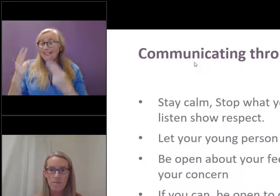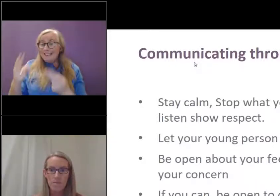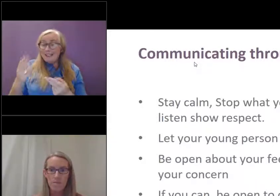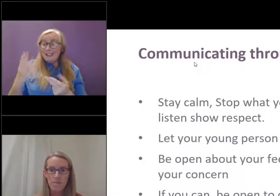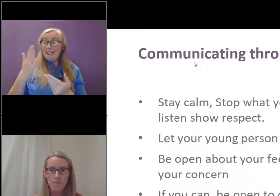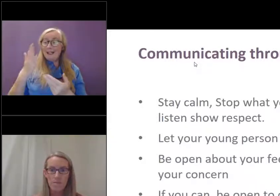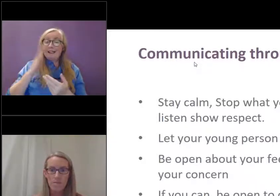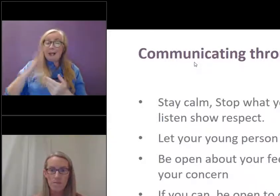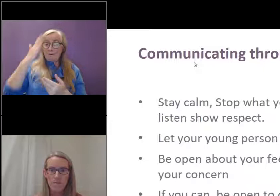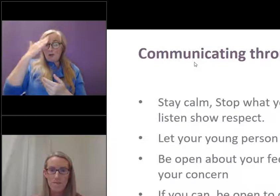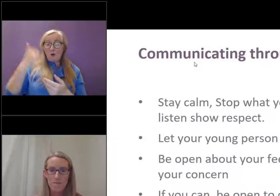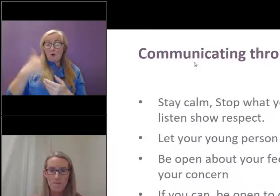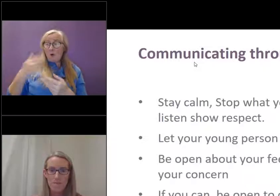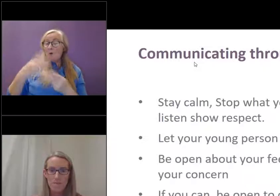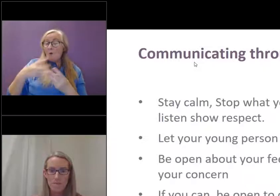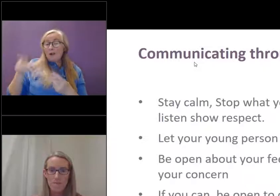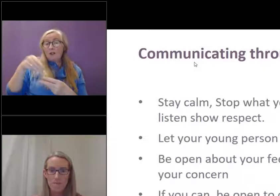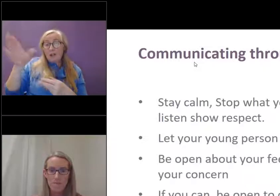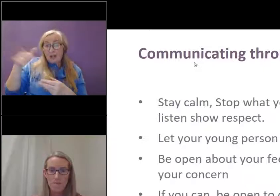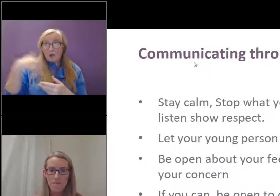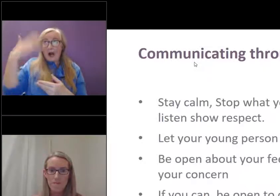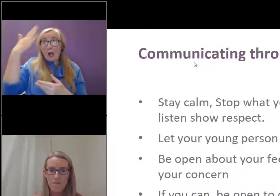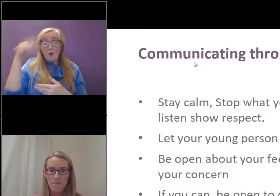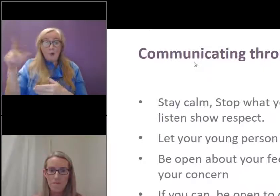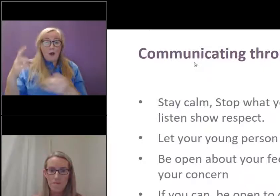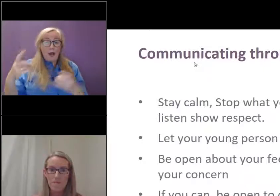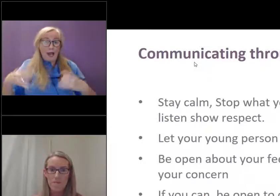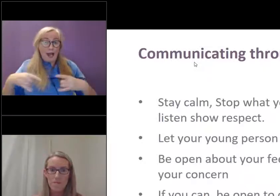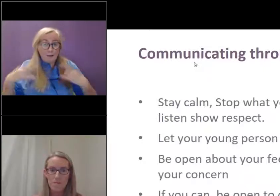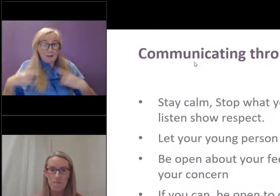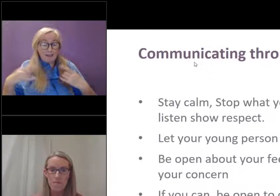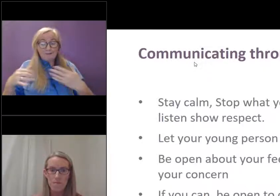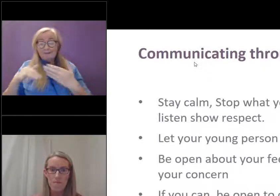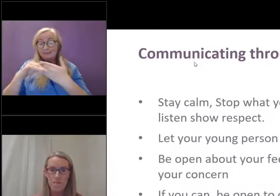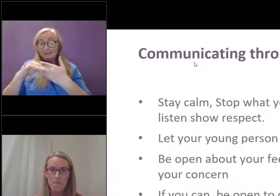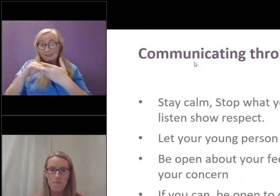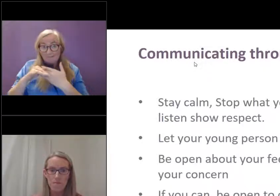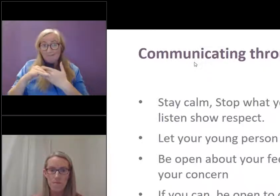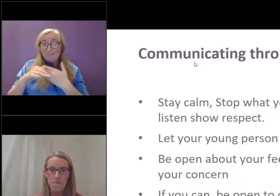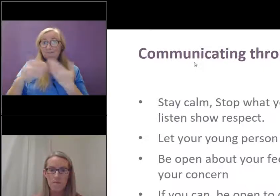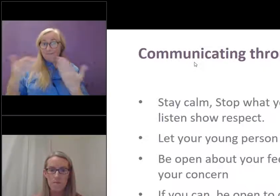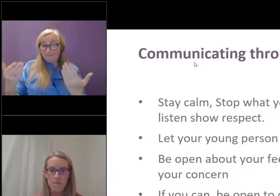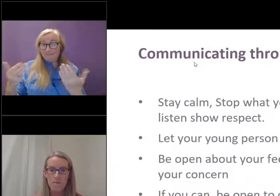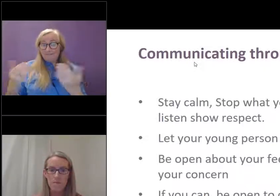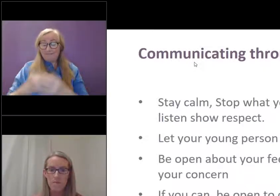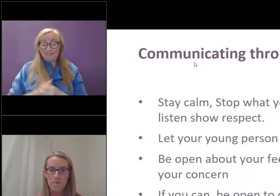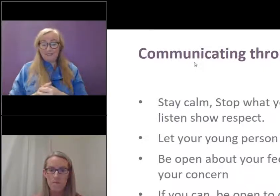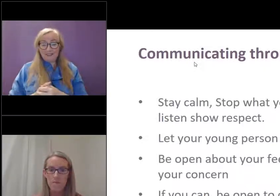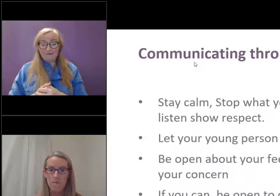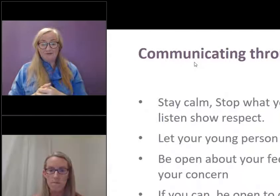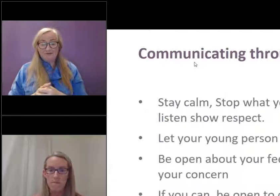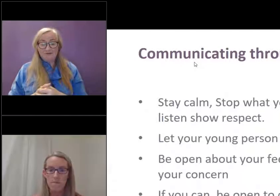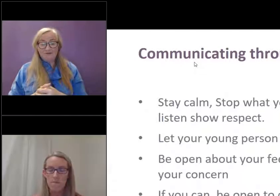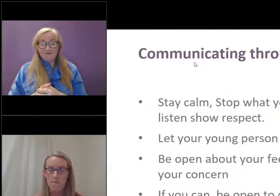feeling safe and happy as to where you are, and that you're safe.